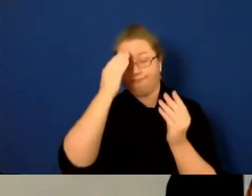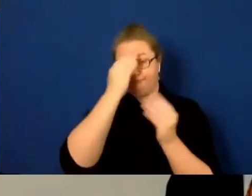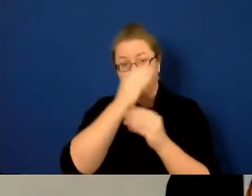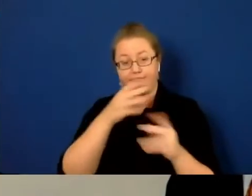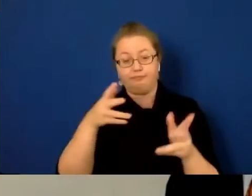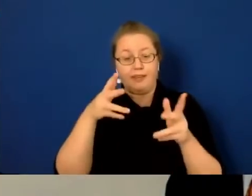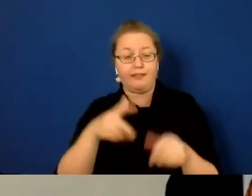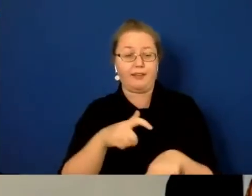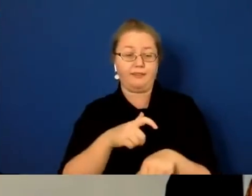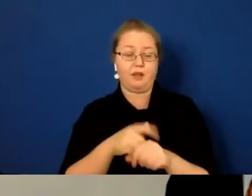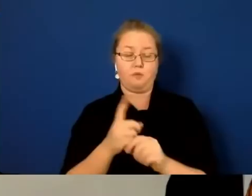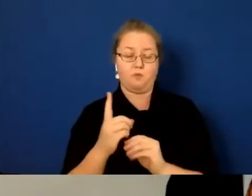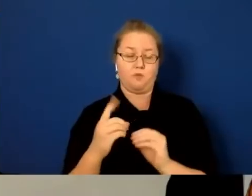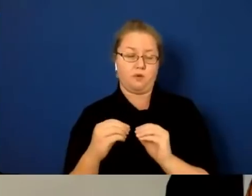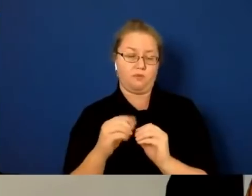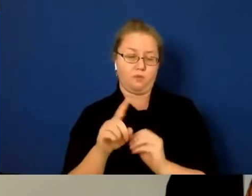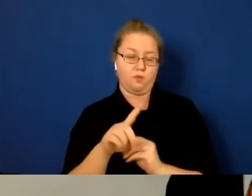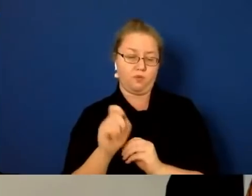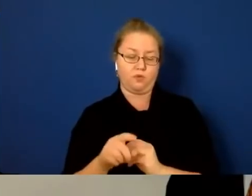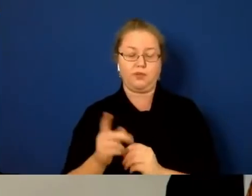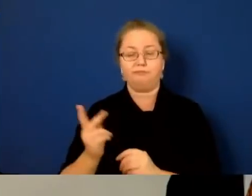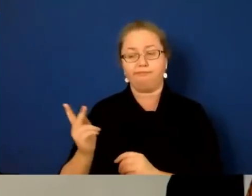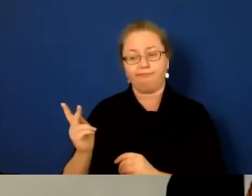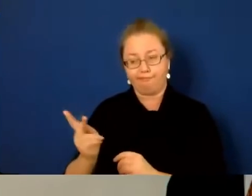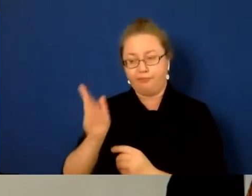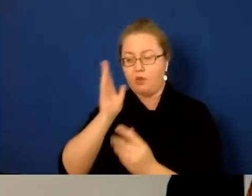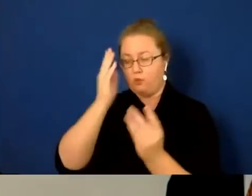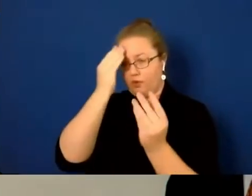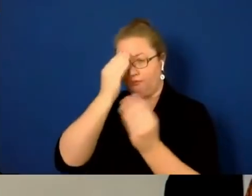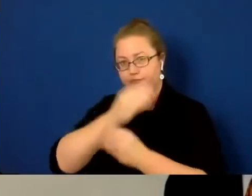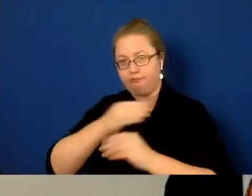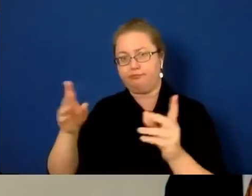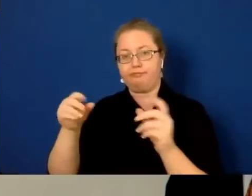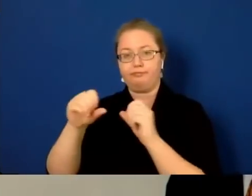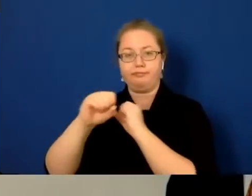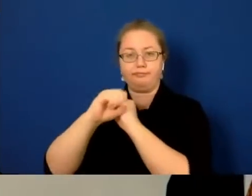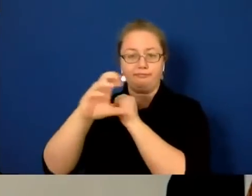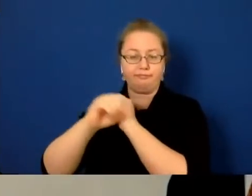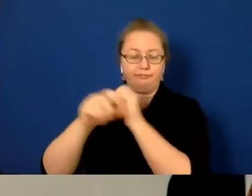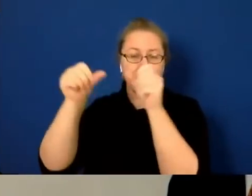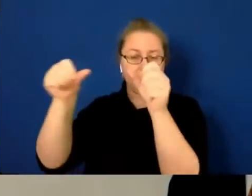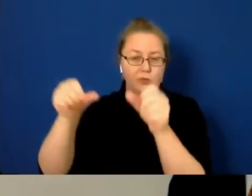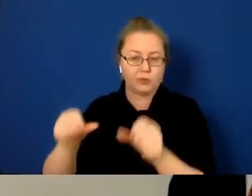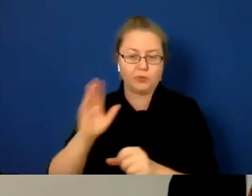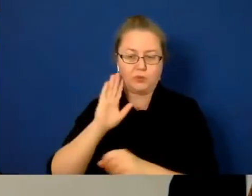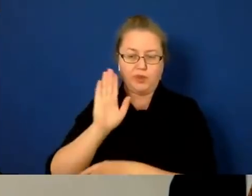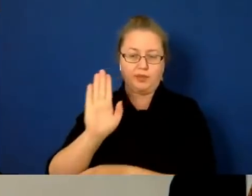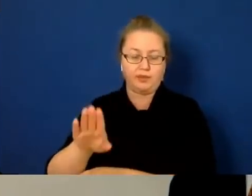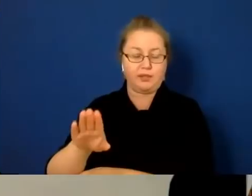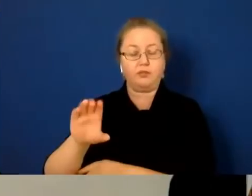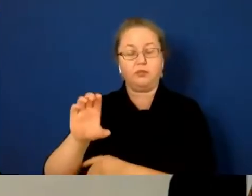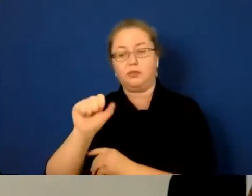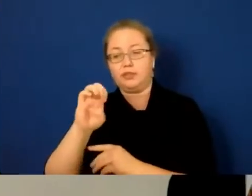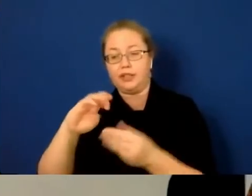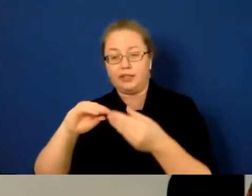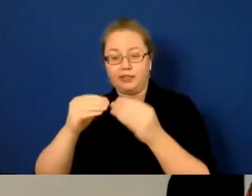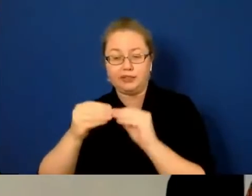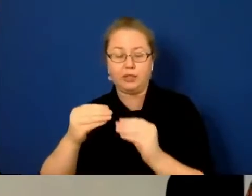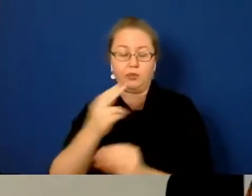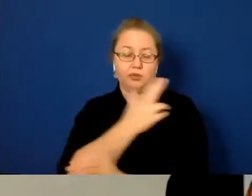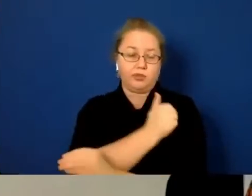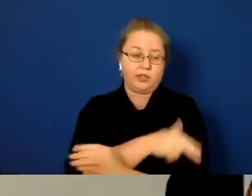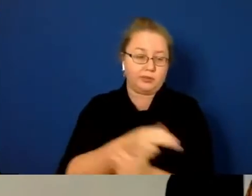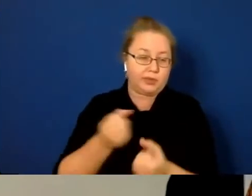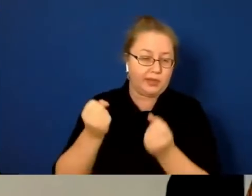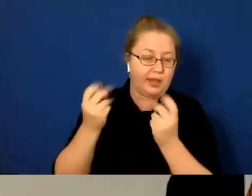calling on people to take that step back to stop those environments where we can transmit the virus to a larger